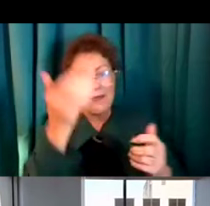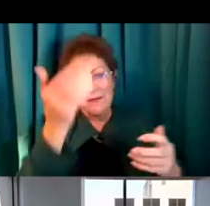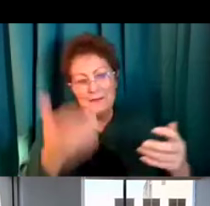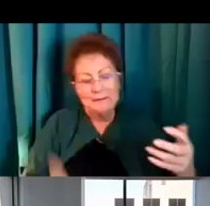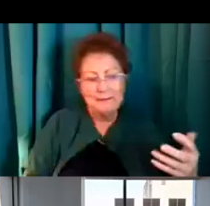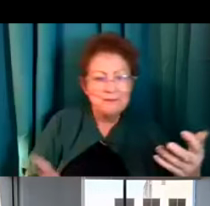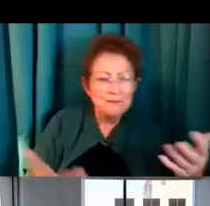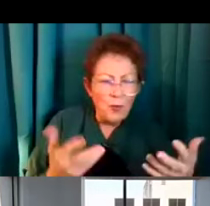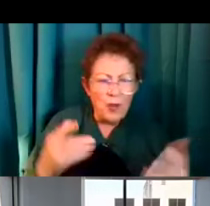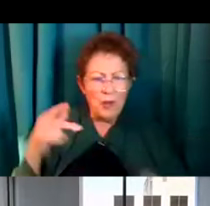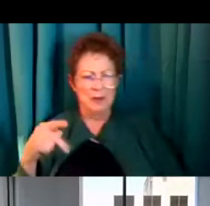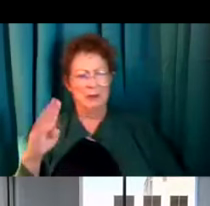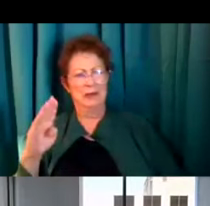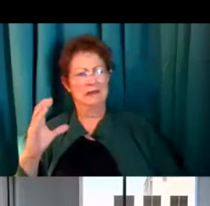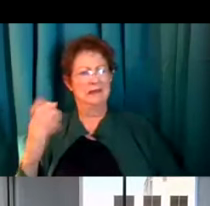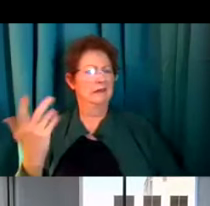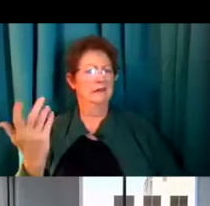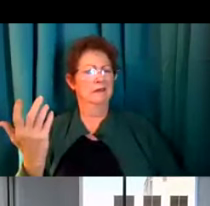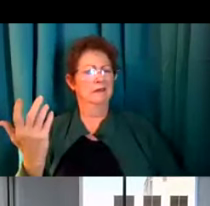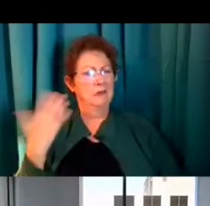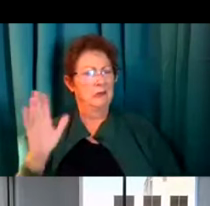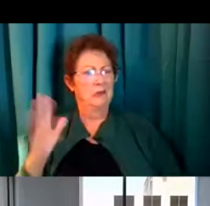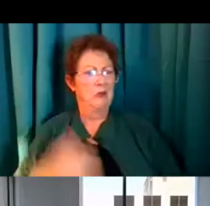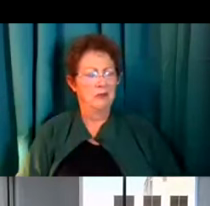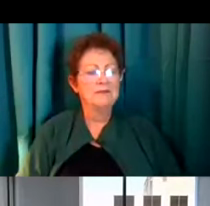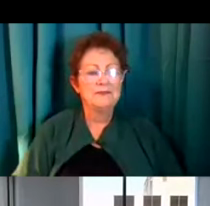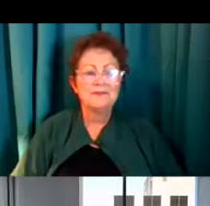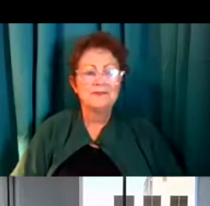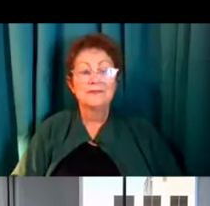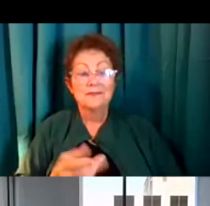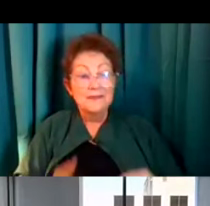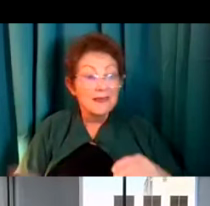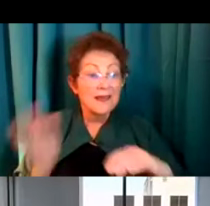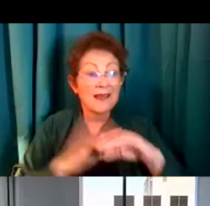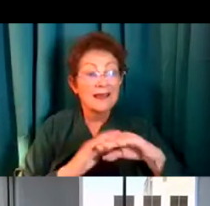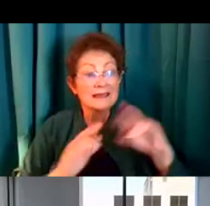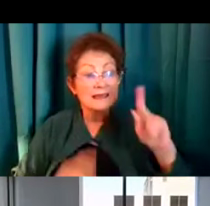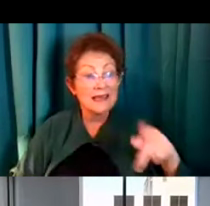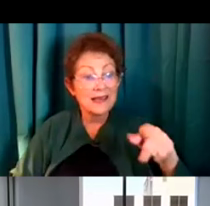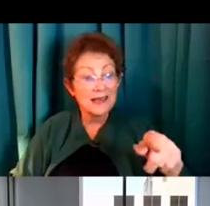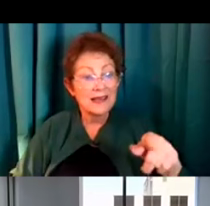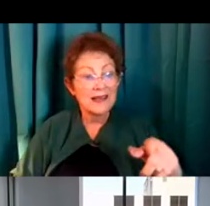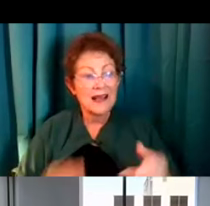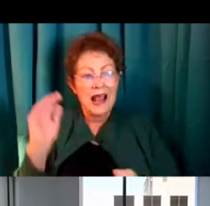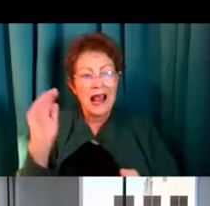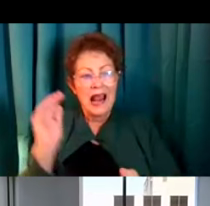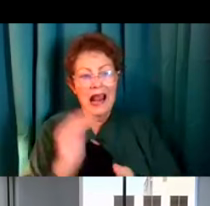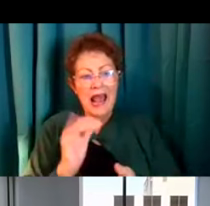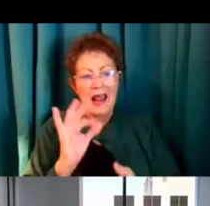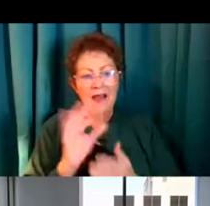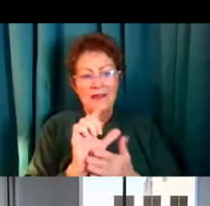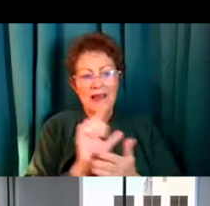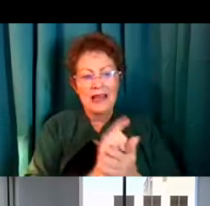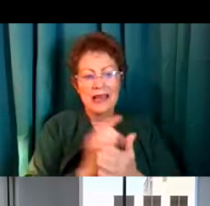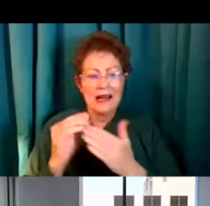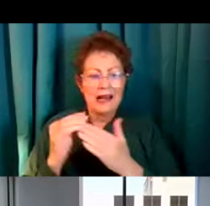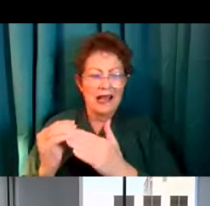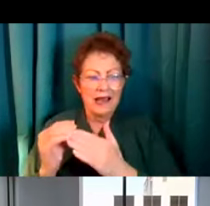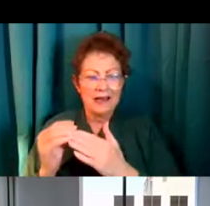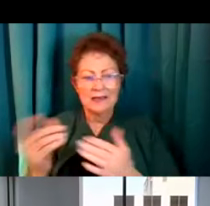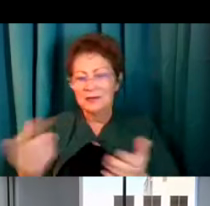what a PBC is. That is enhanced by the second item here, which is the lack of legal guidance. So everything we've talked